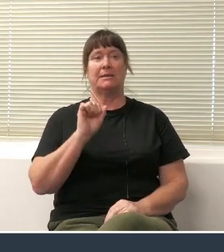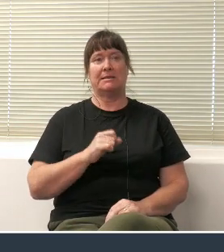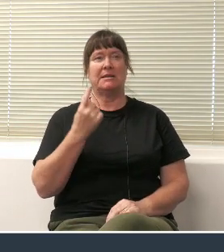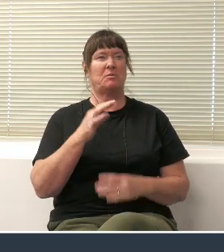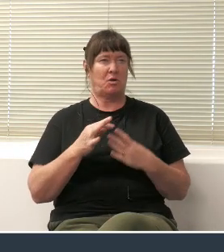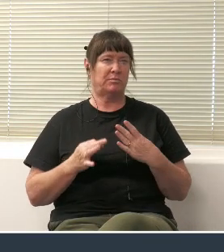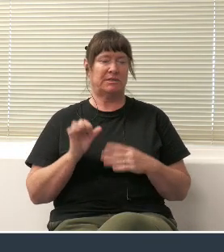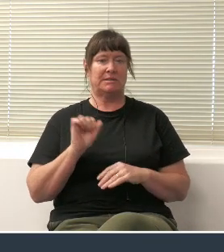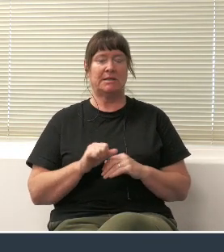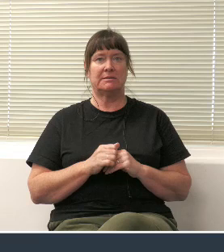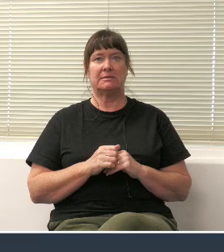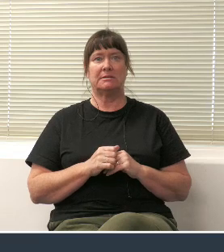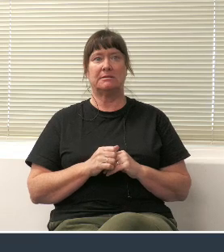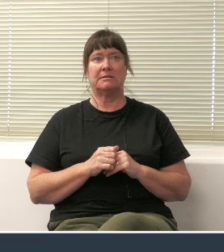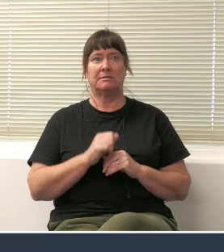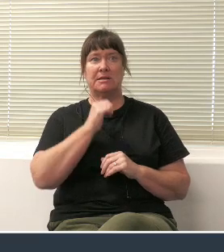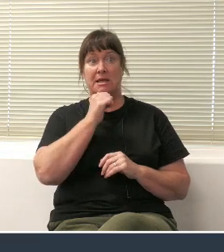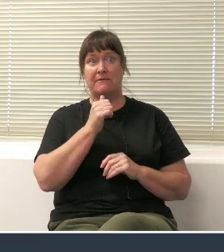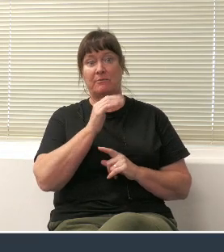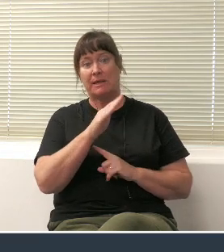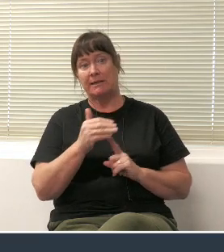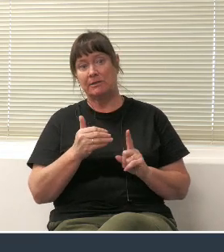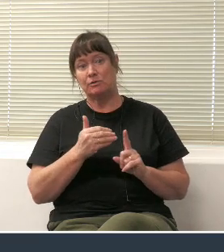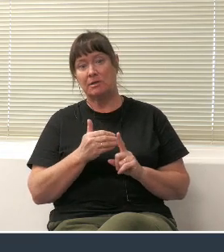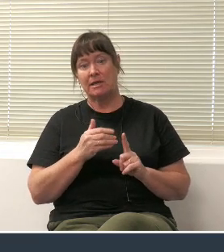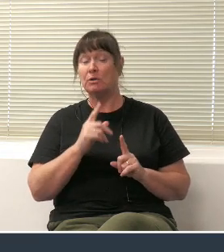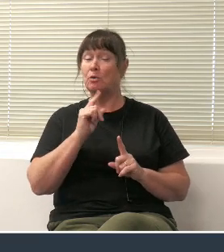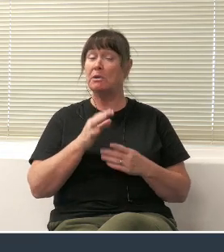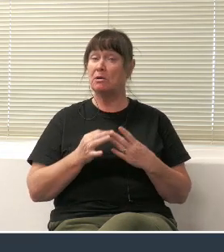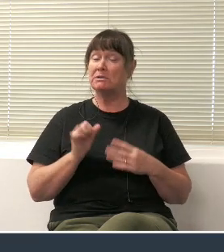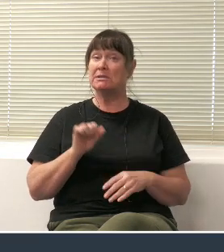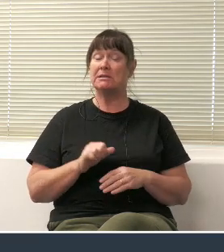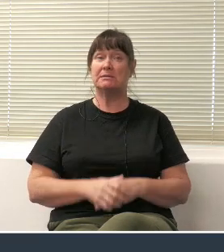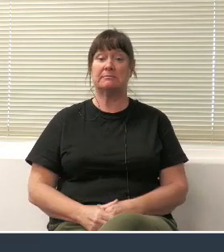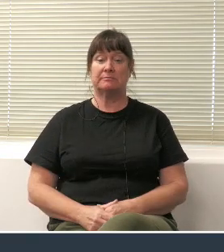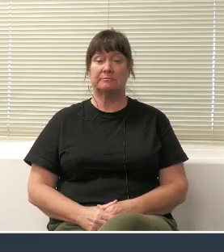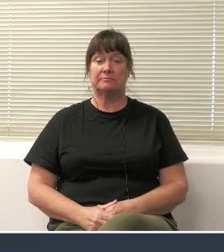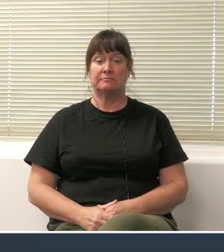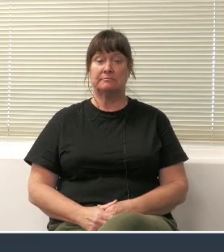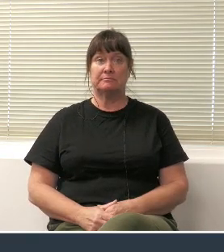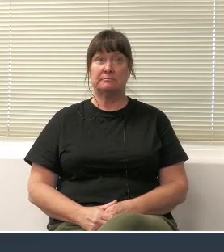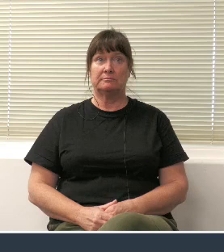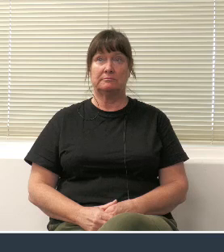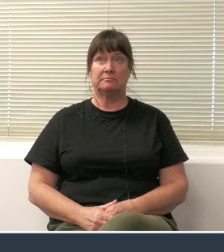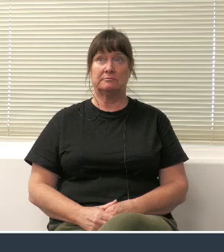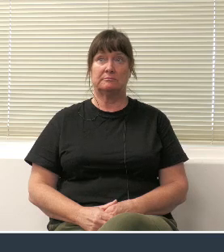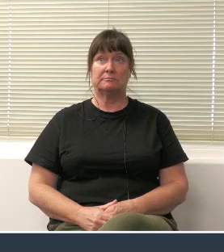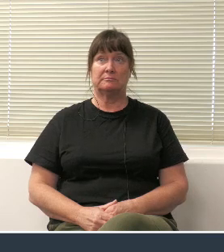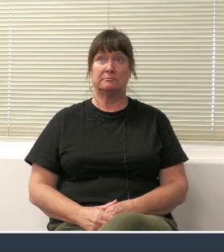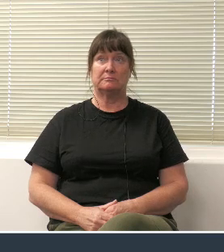options. If we come to that point, it could be an option, yes.